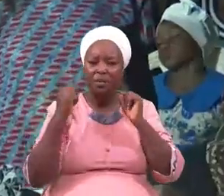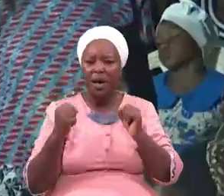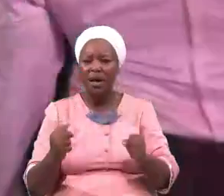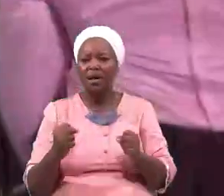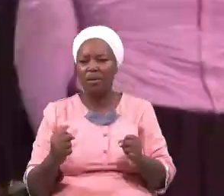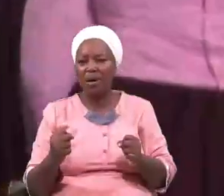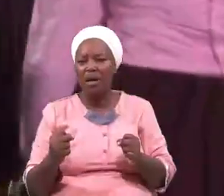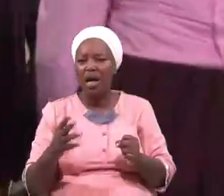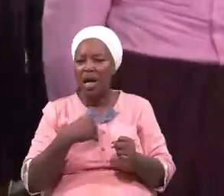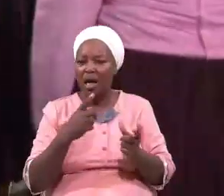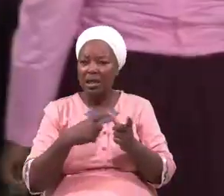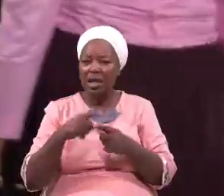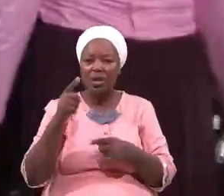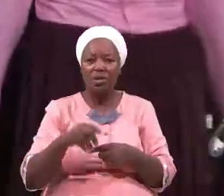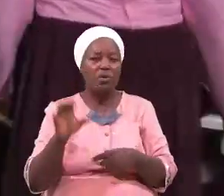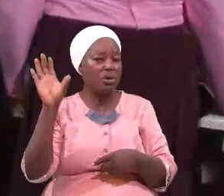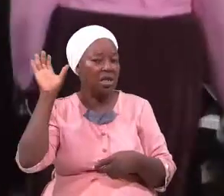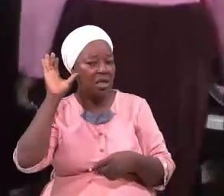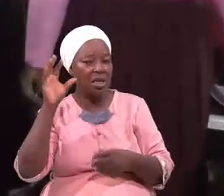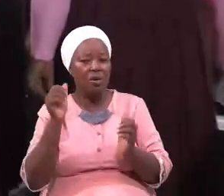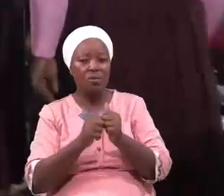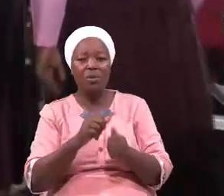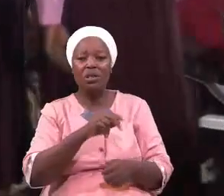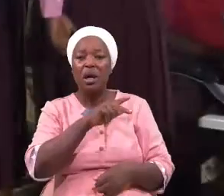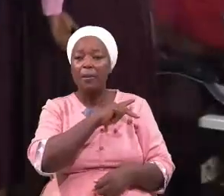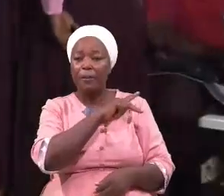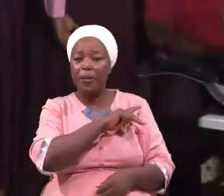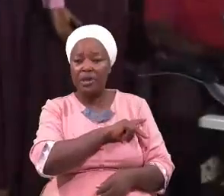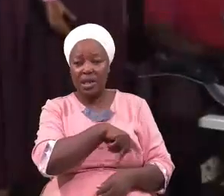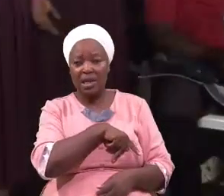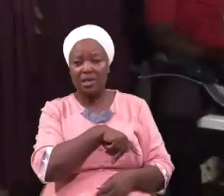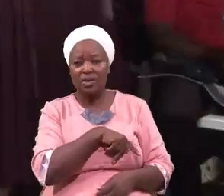And you hear with personalization.